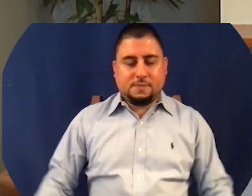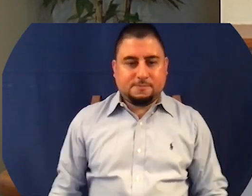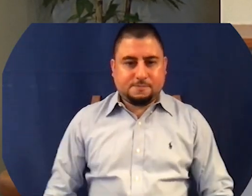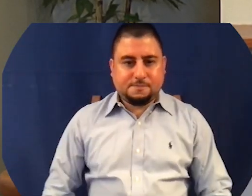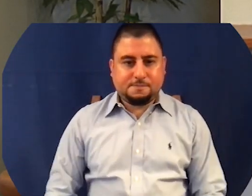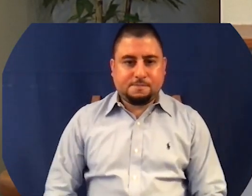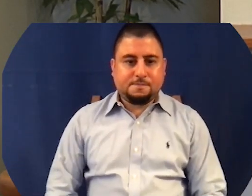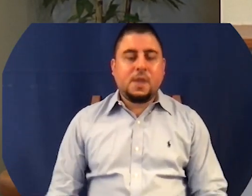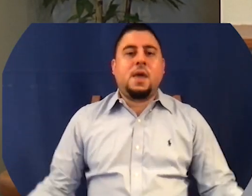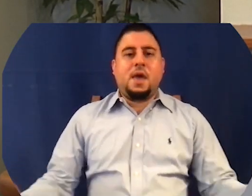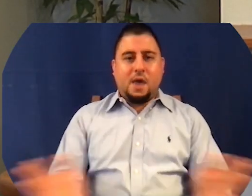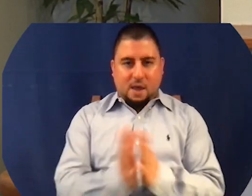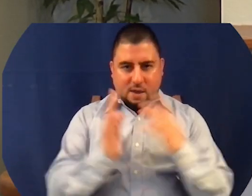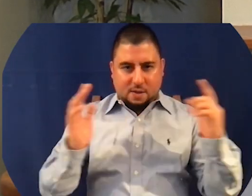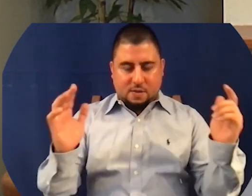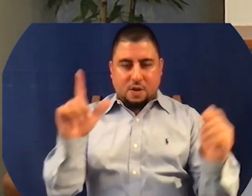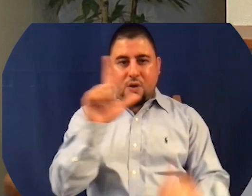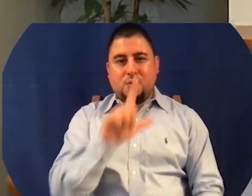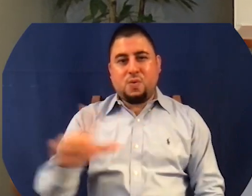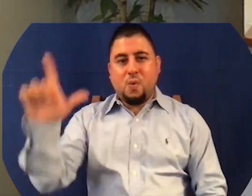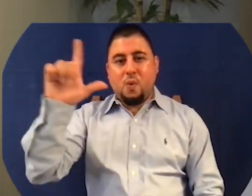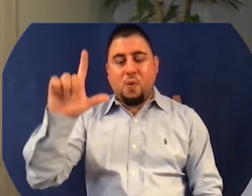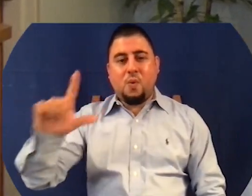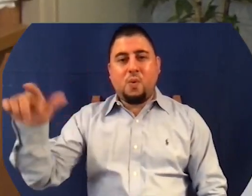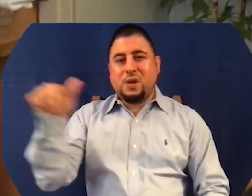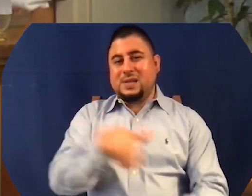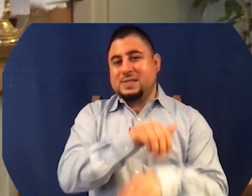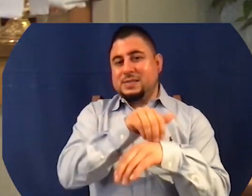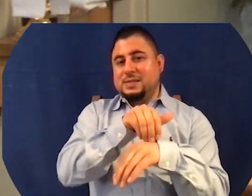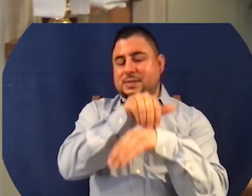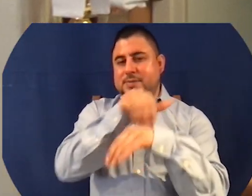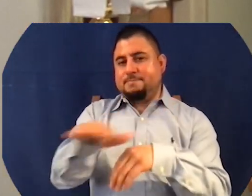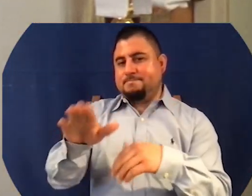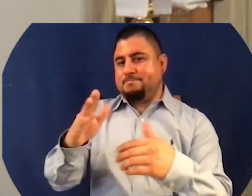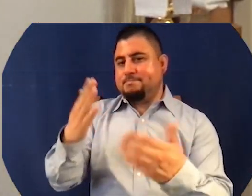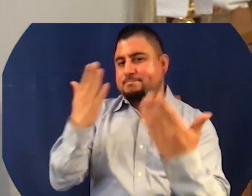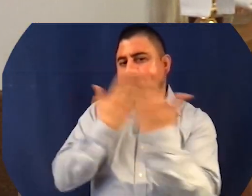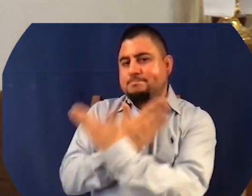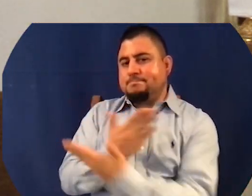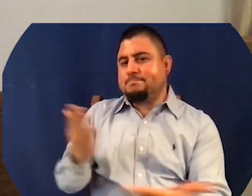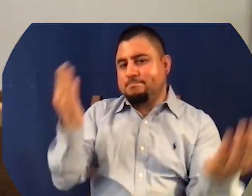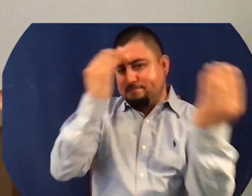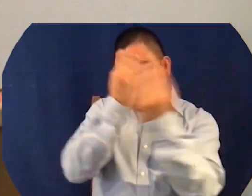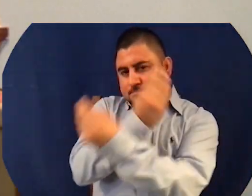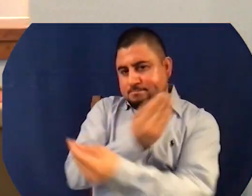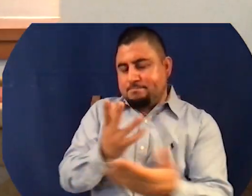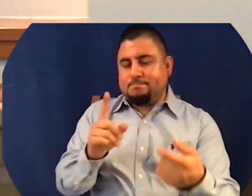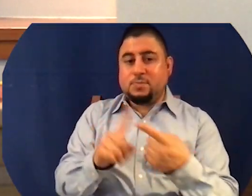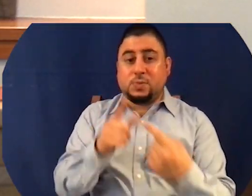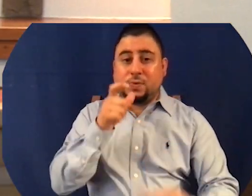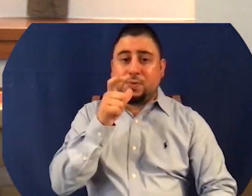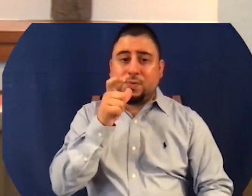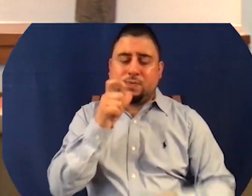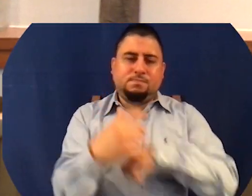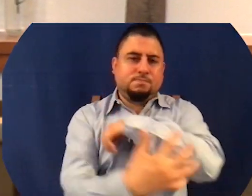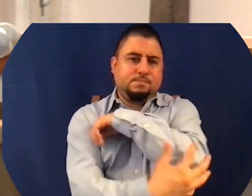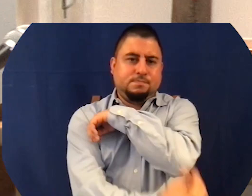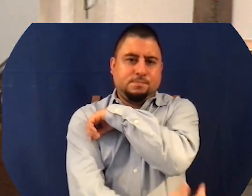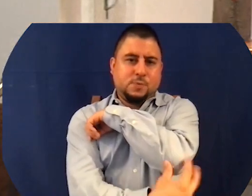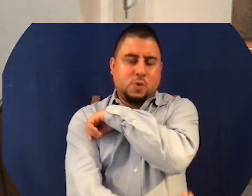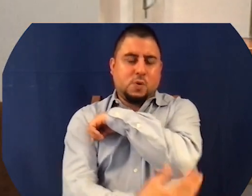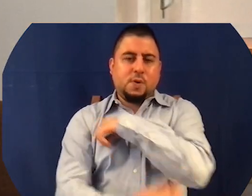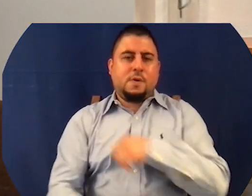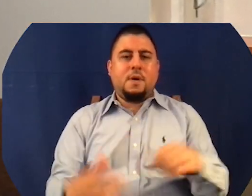alleluia. The Lord sent me to bring glad tidings to the poor, and